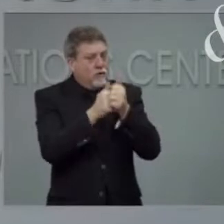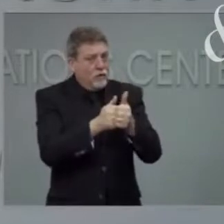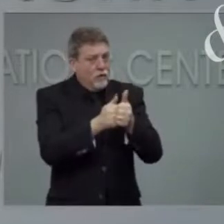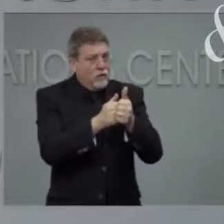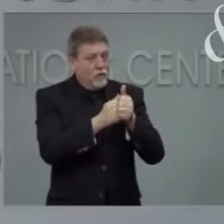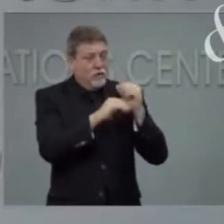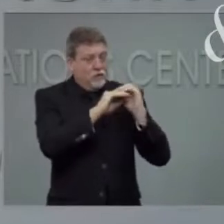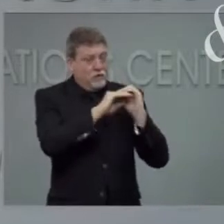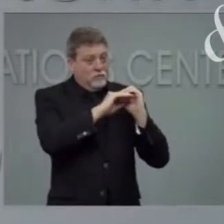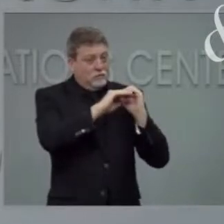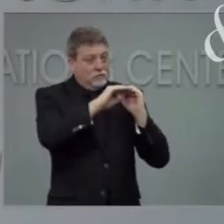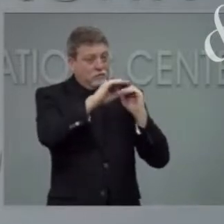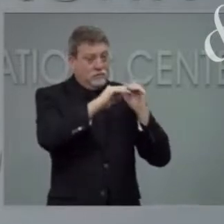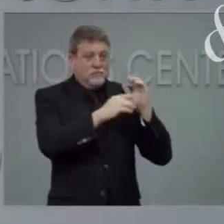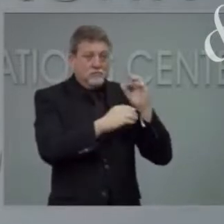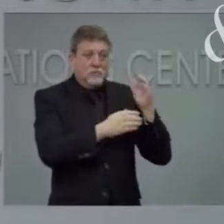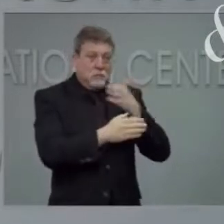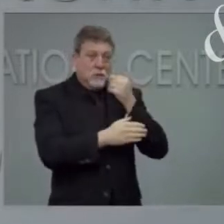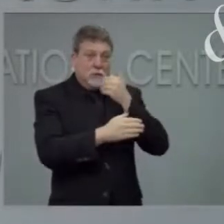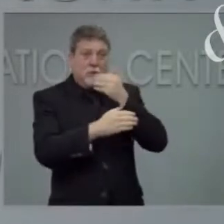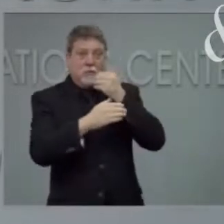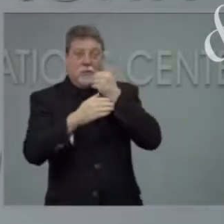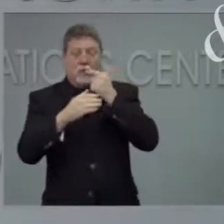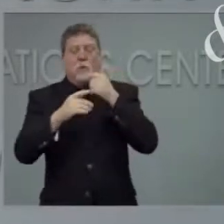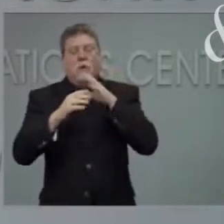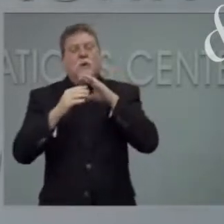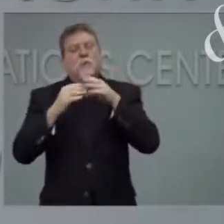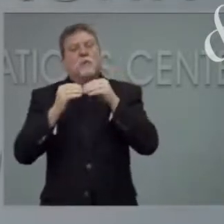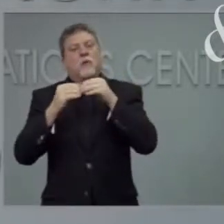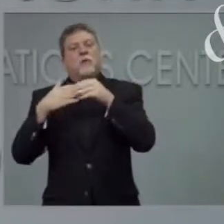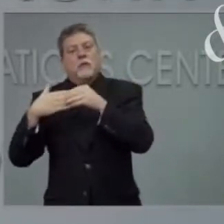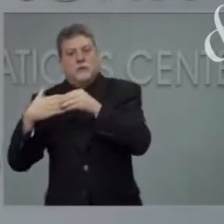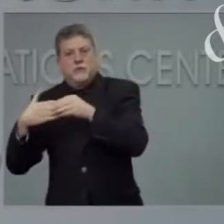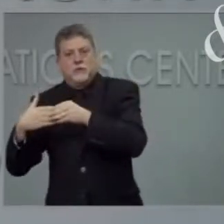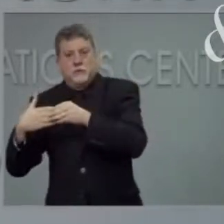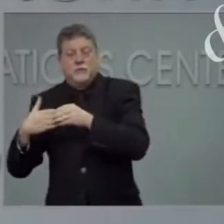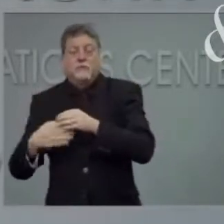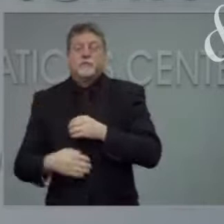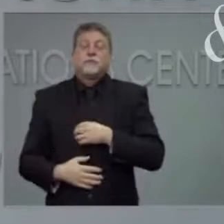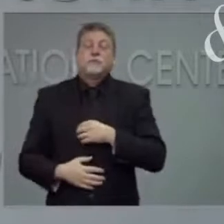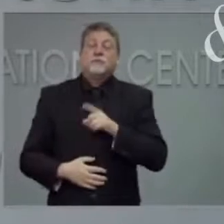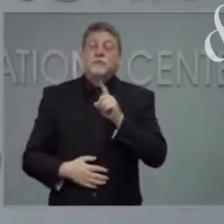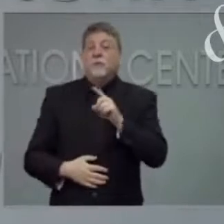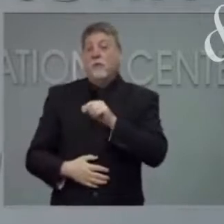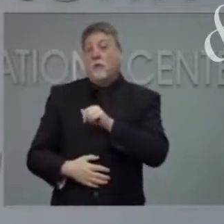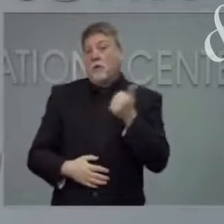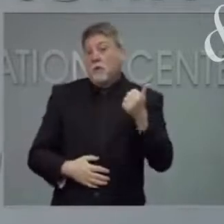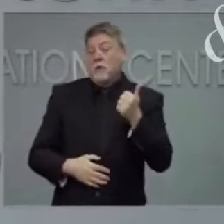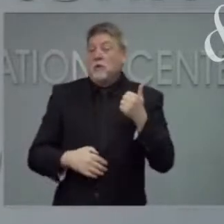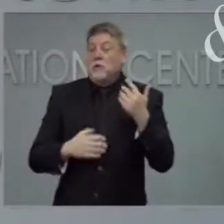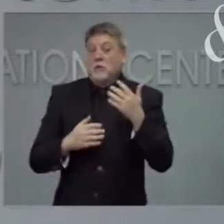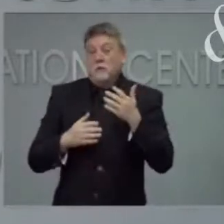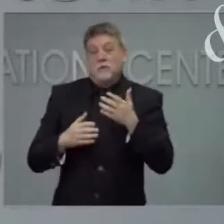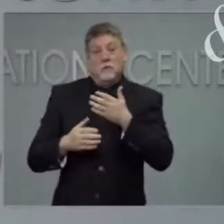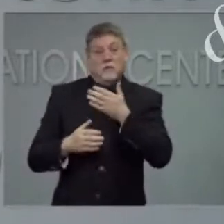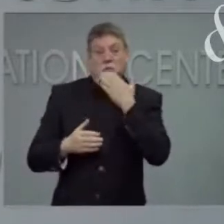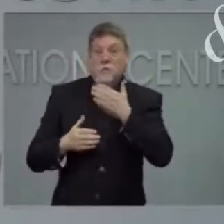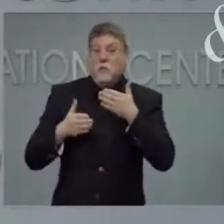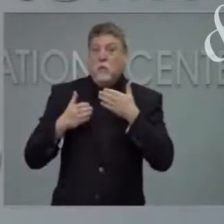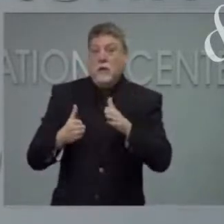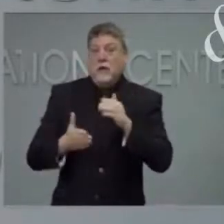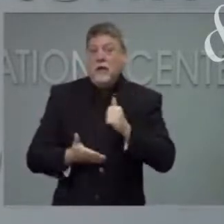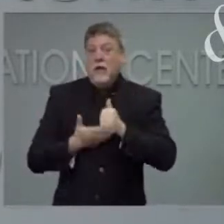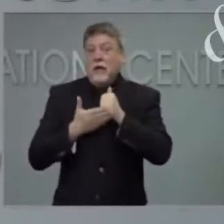can continue to ease restrictions. What can also contribute to that is people being responsible and